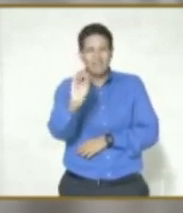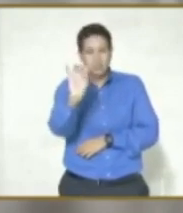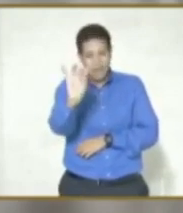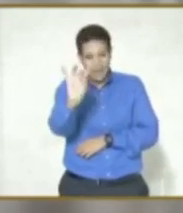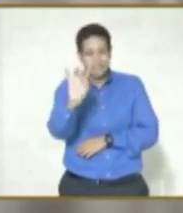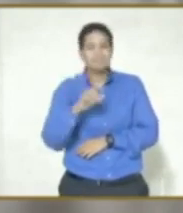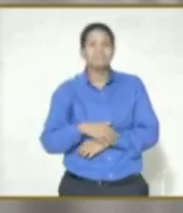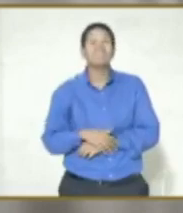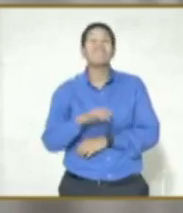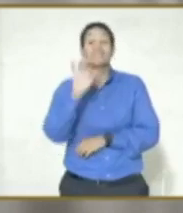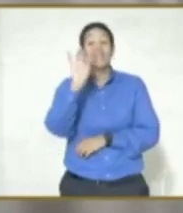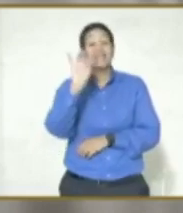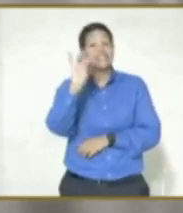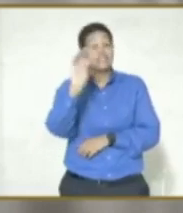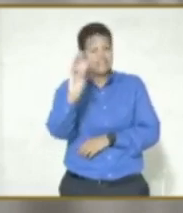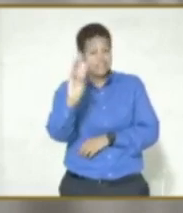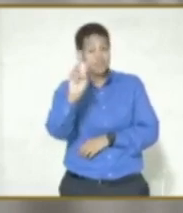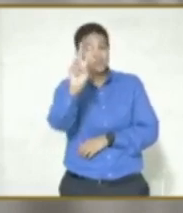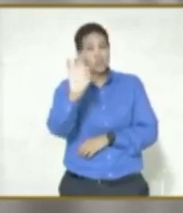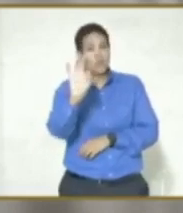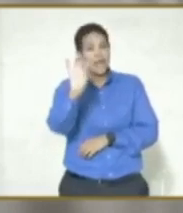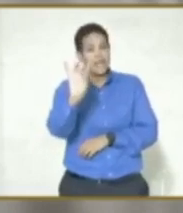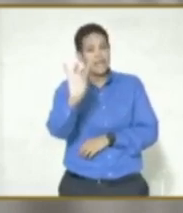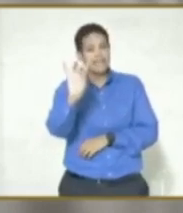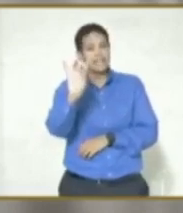876-298-6508. That's